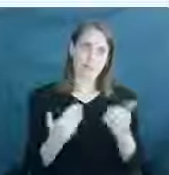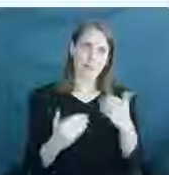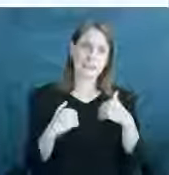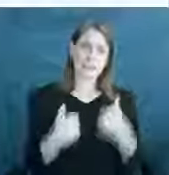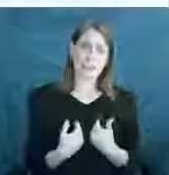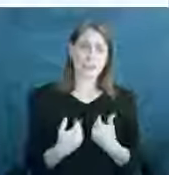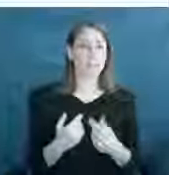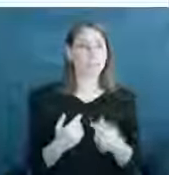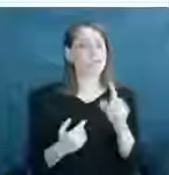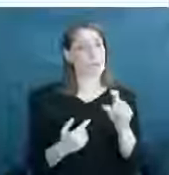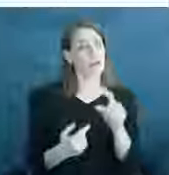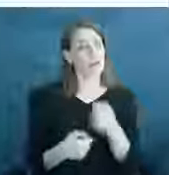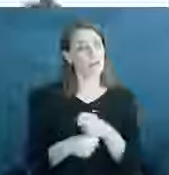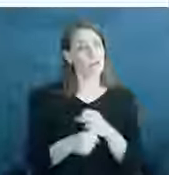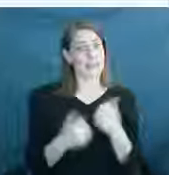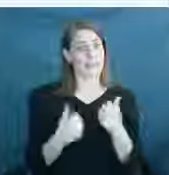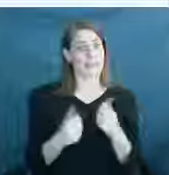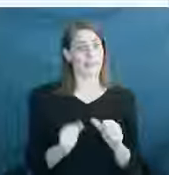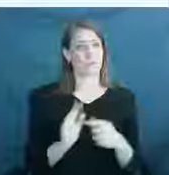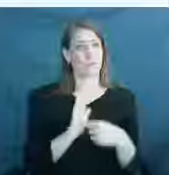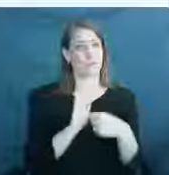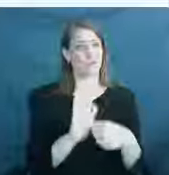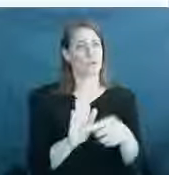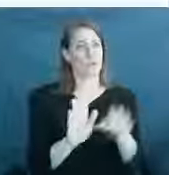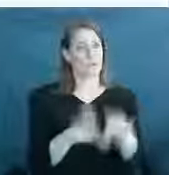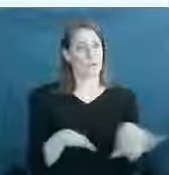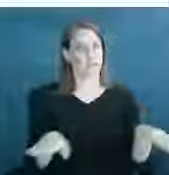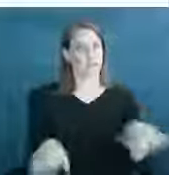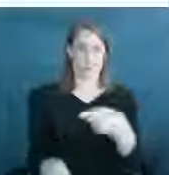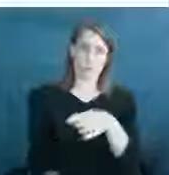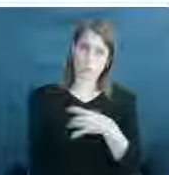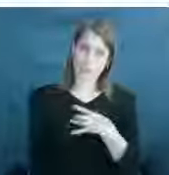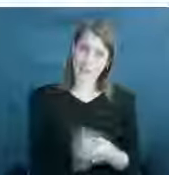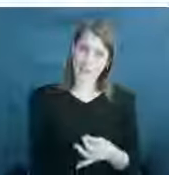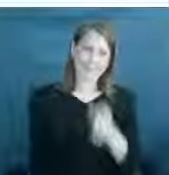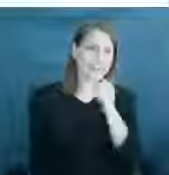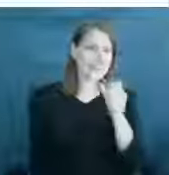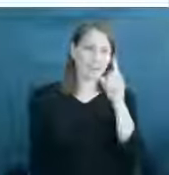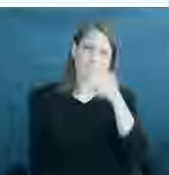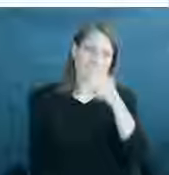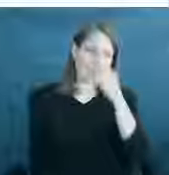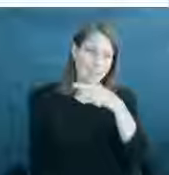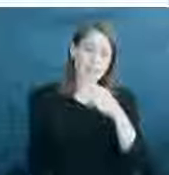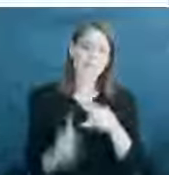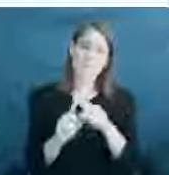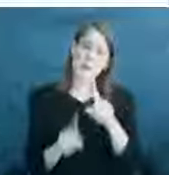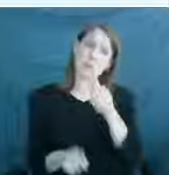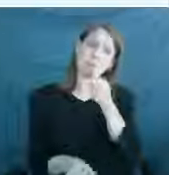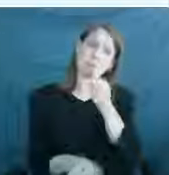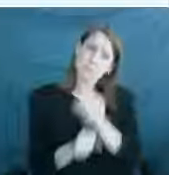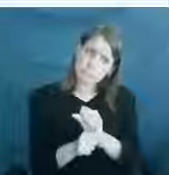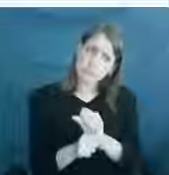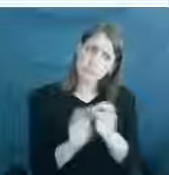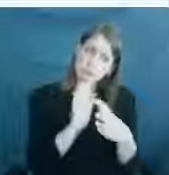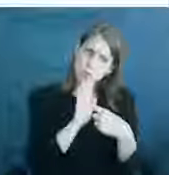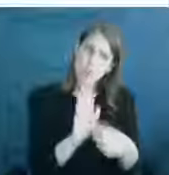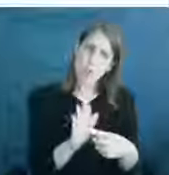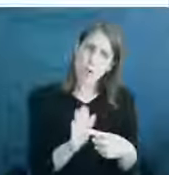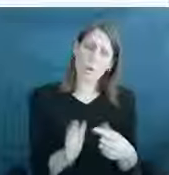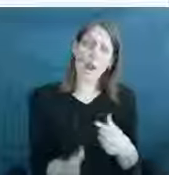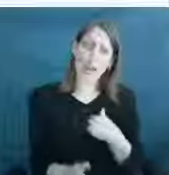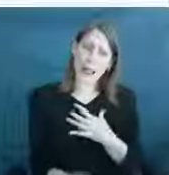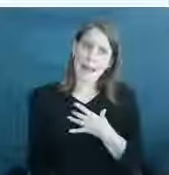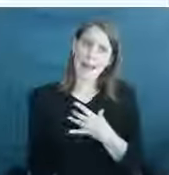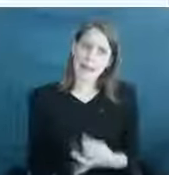And if sometimes you're feeling a bit rough, you've had a bad night or you're tired, you've got to make an extra special effort to show them you like them. Not